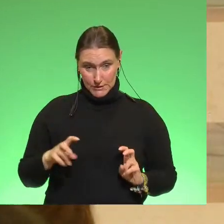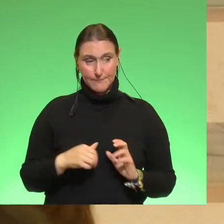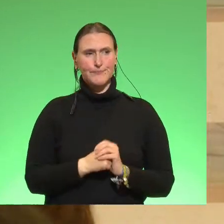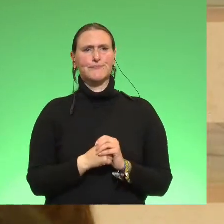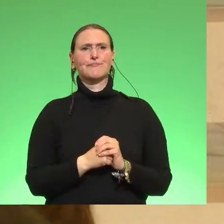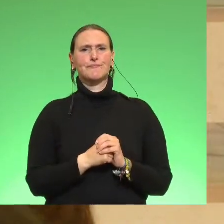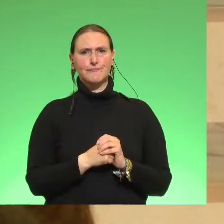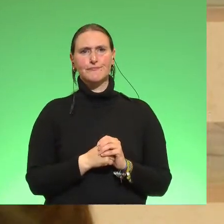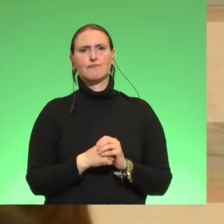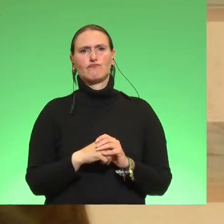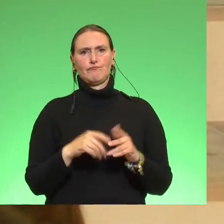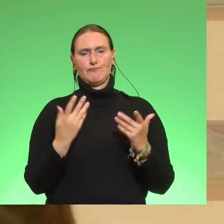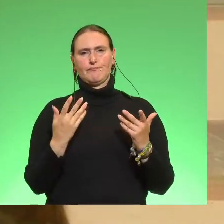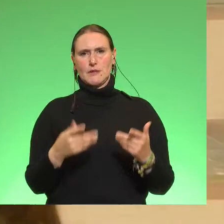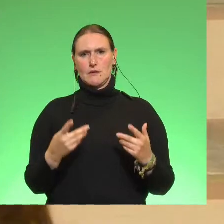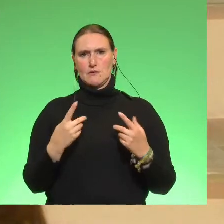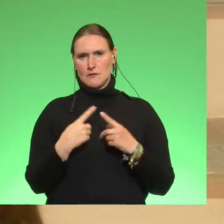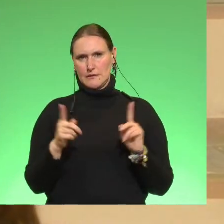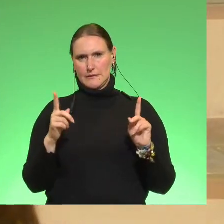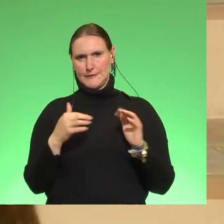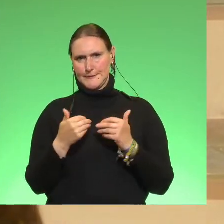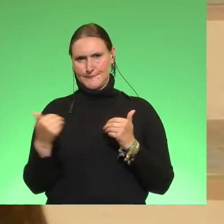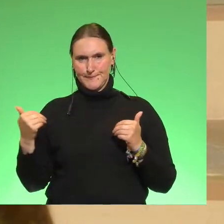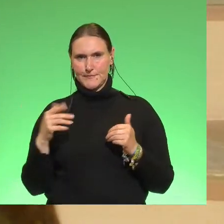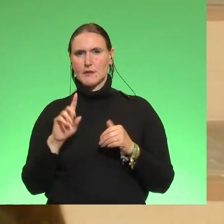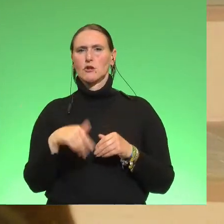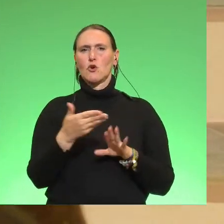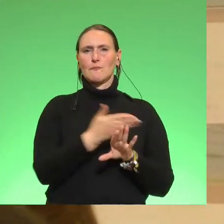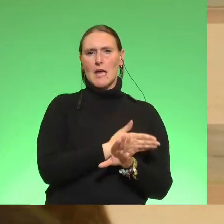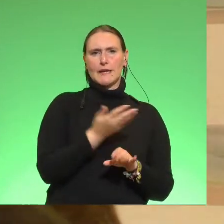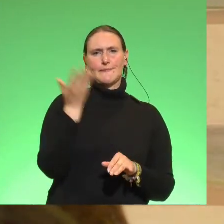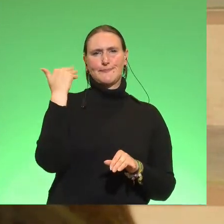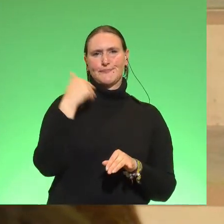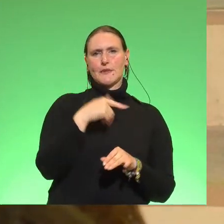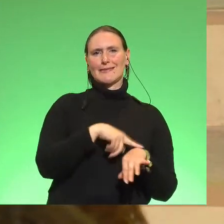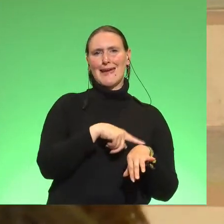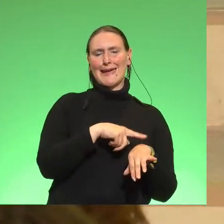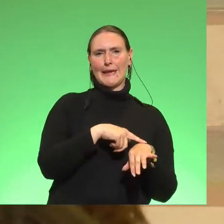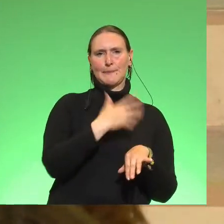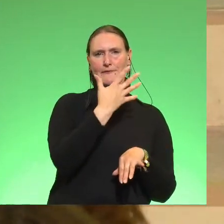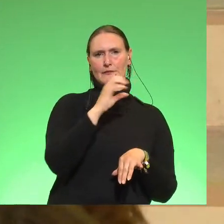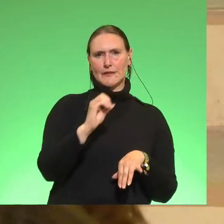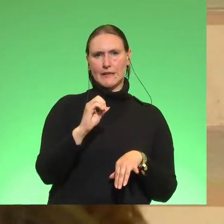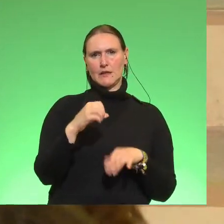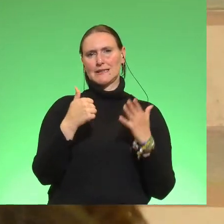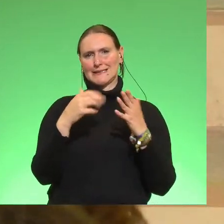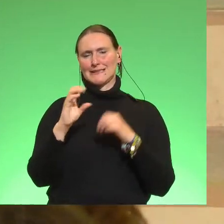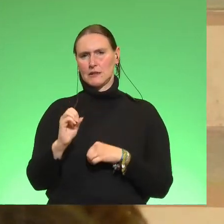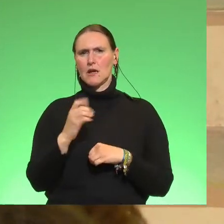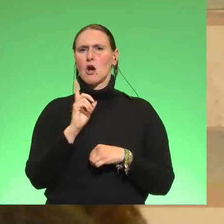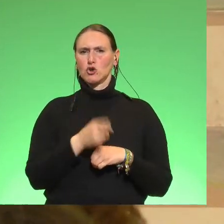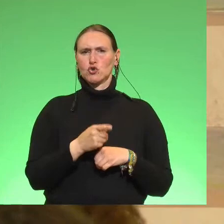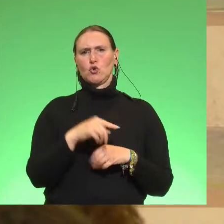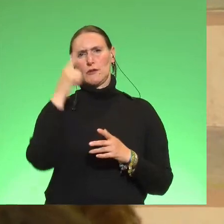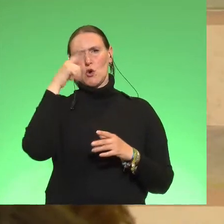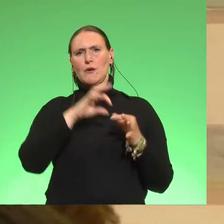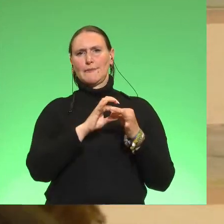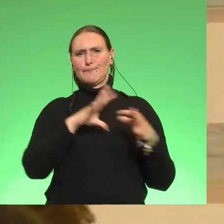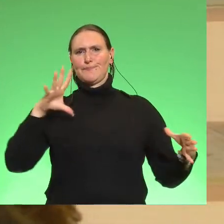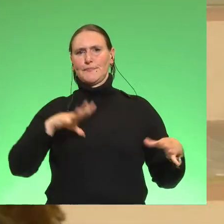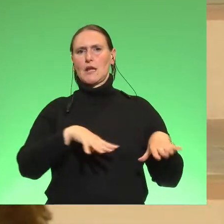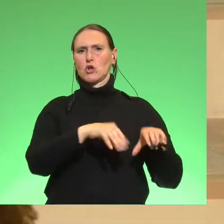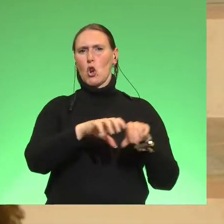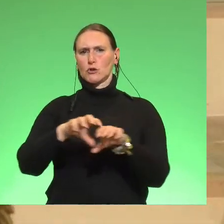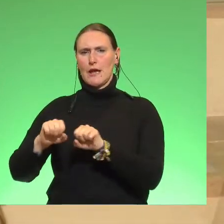that is coming now. I go back to the 50s and the 60s. Decolonial struggles in the 50s and 60s had to